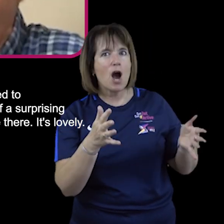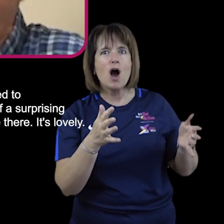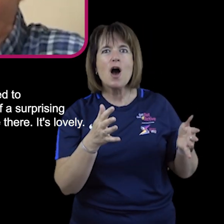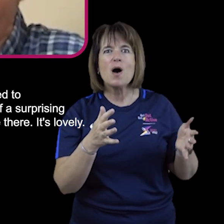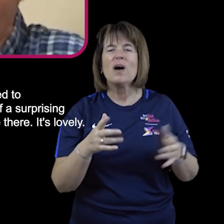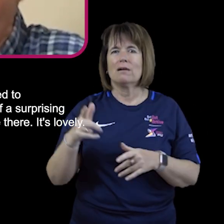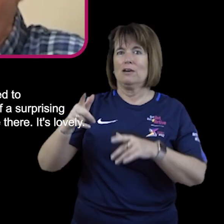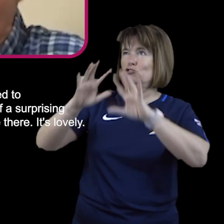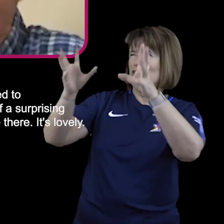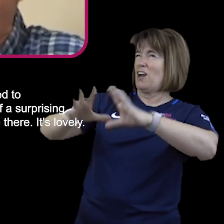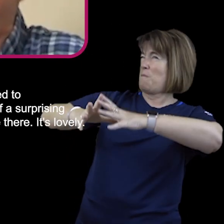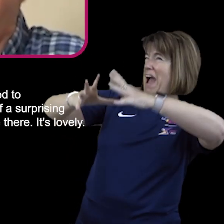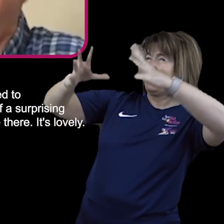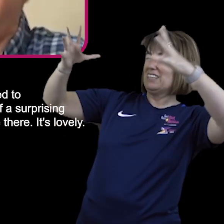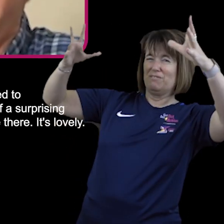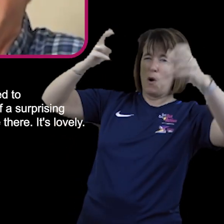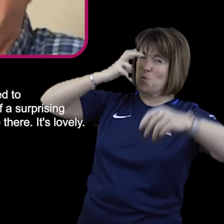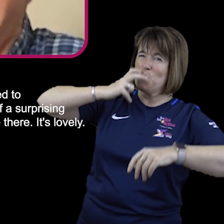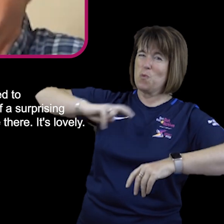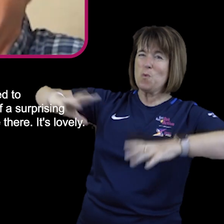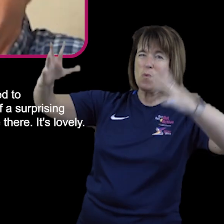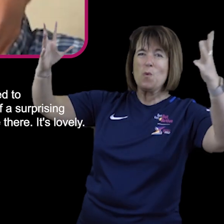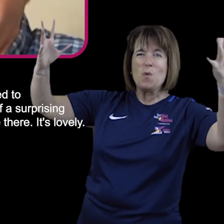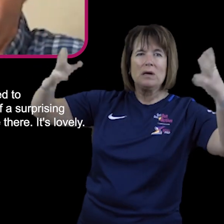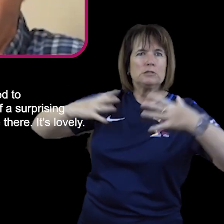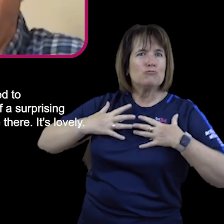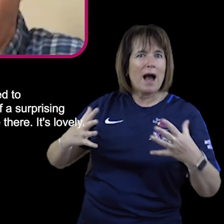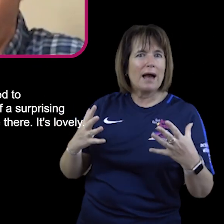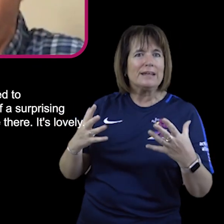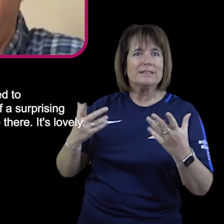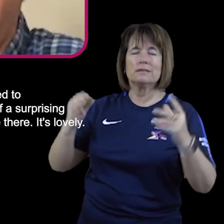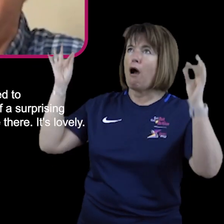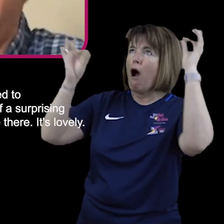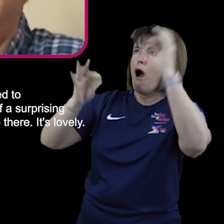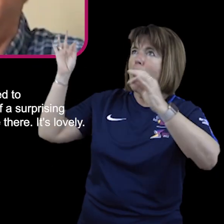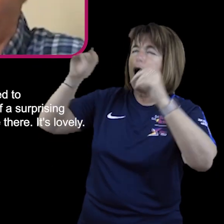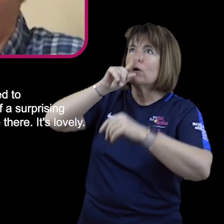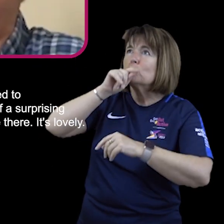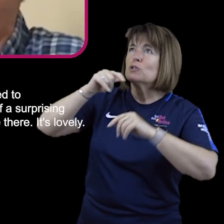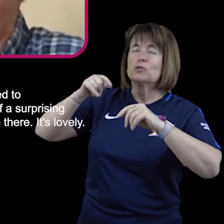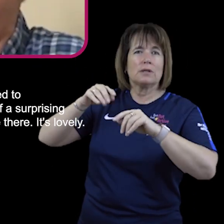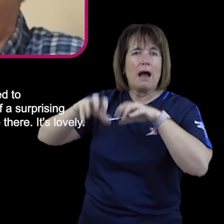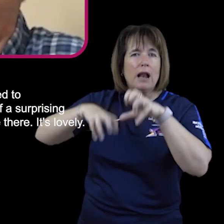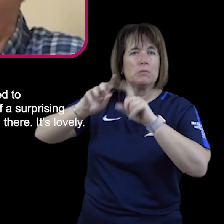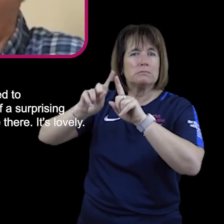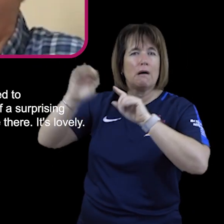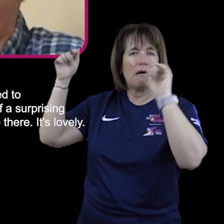Wow. So massive old tree, History there. Full of history. It's full